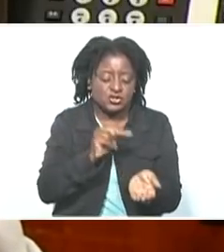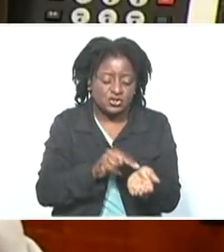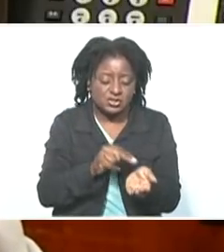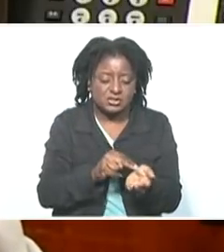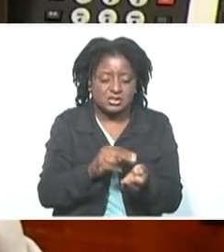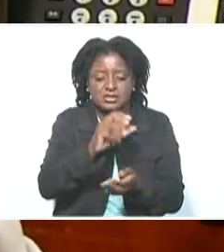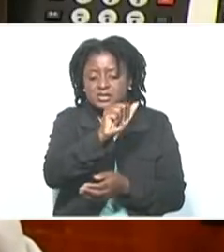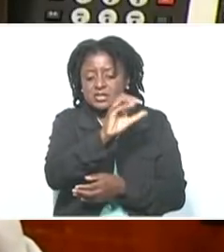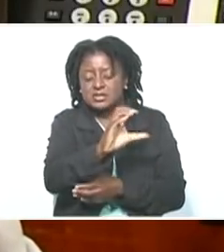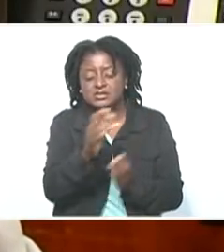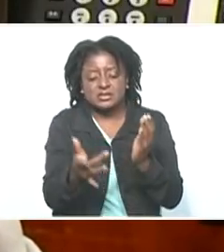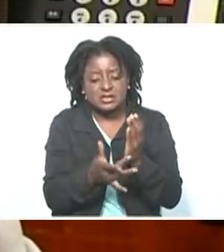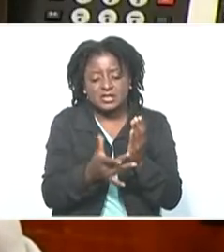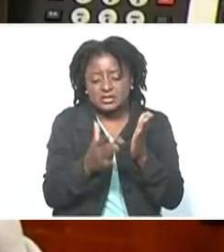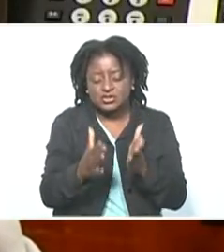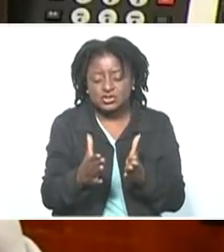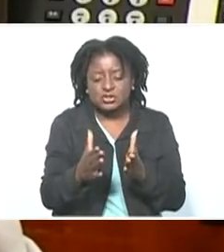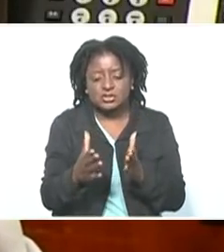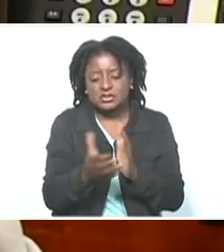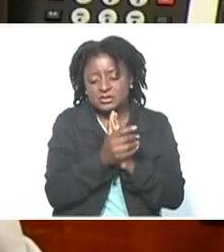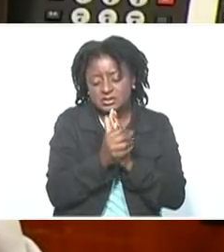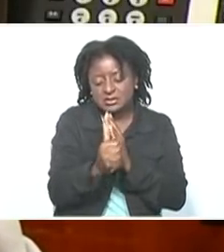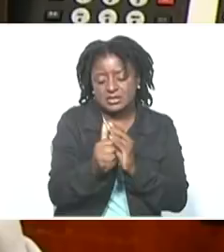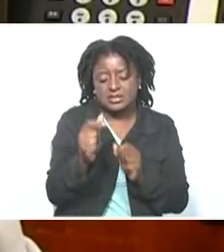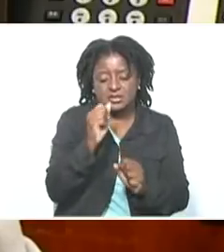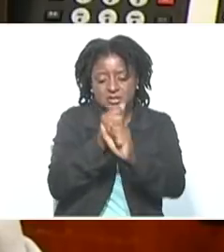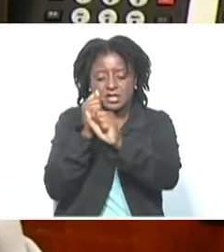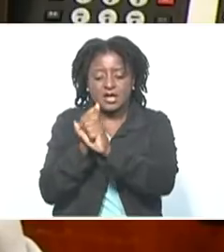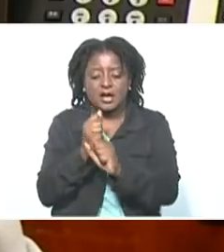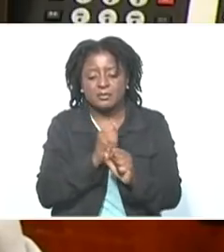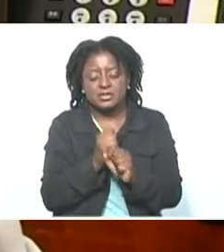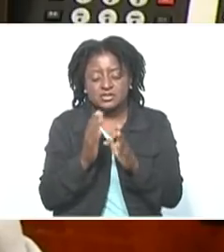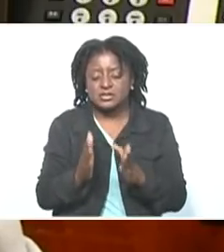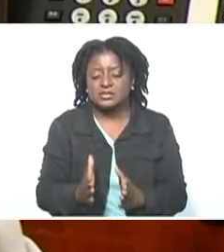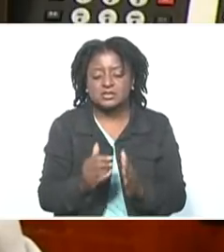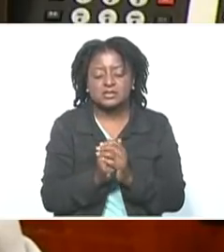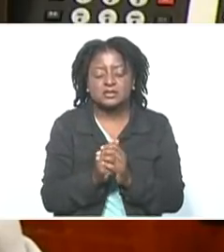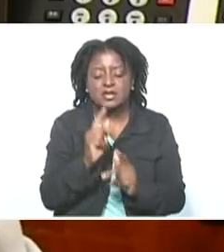conditioning technicians, for skilled carpenters.